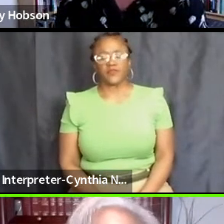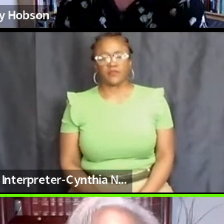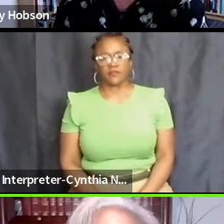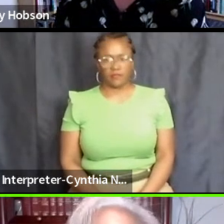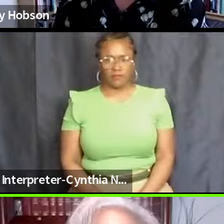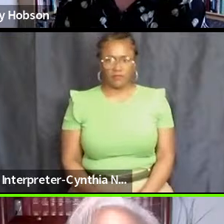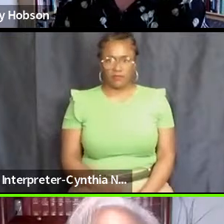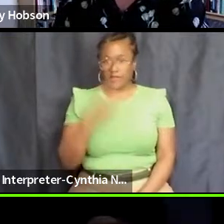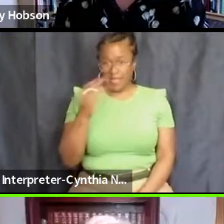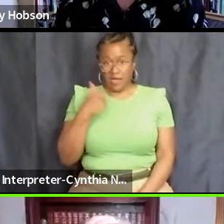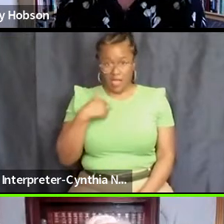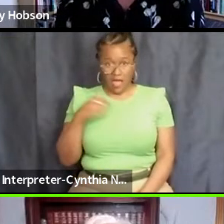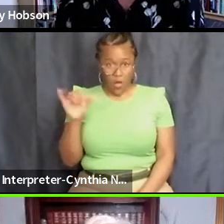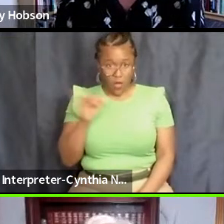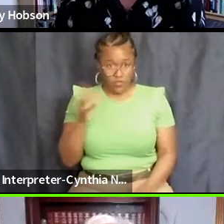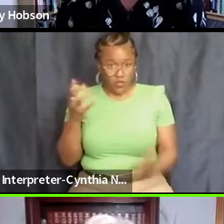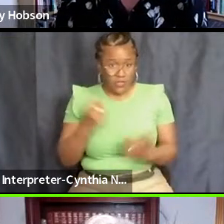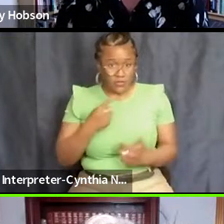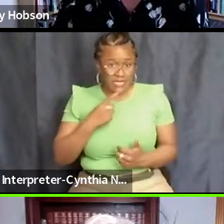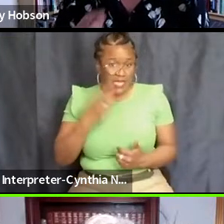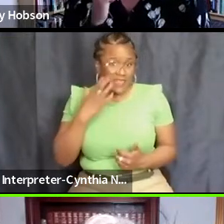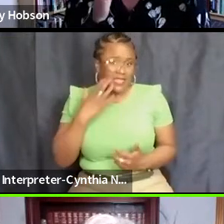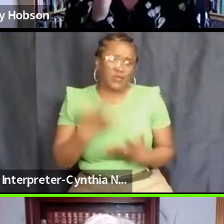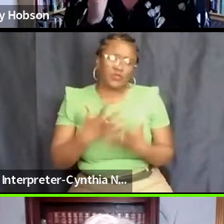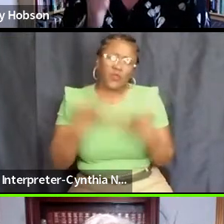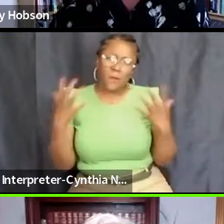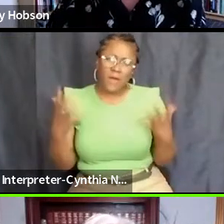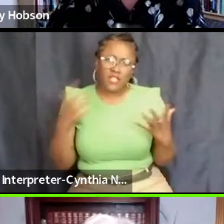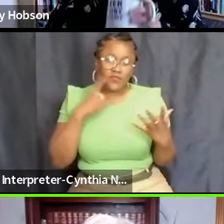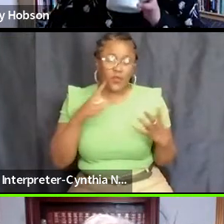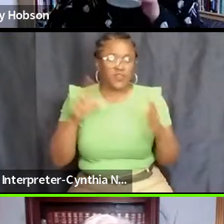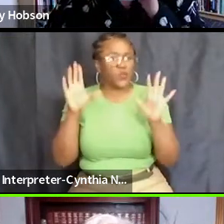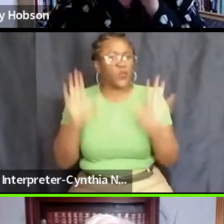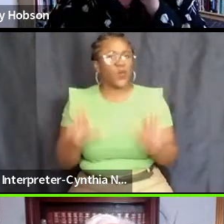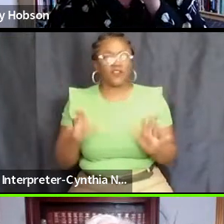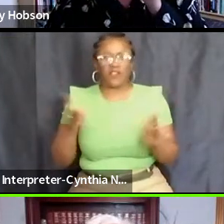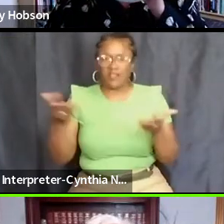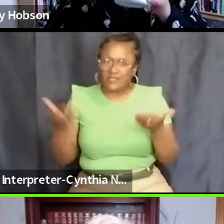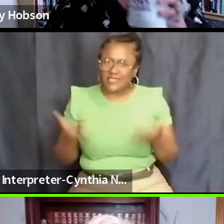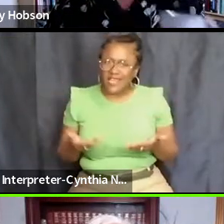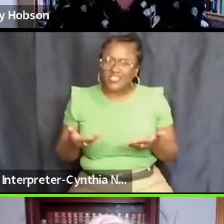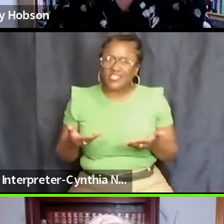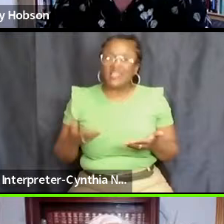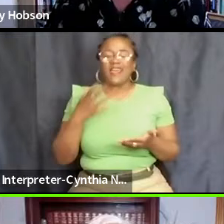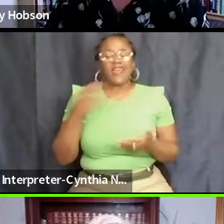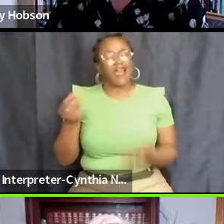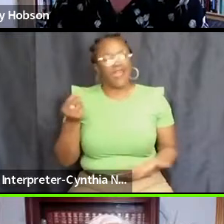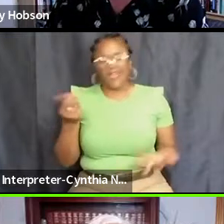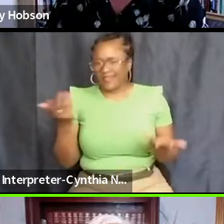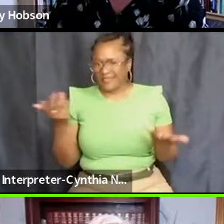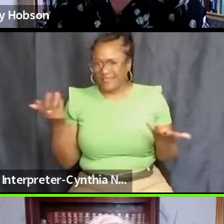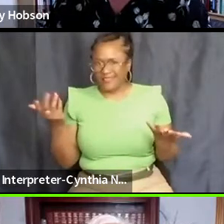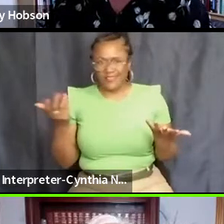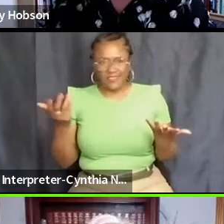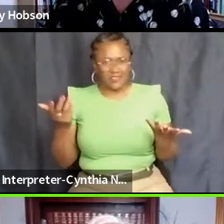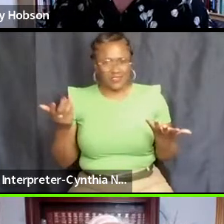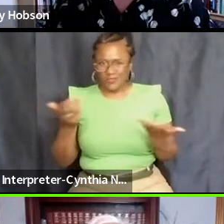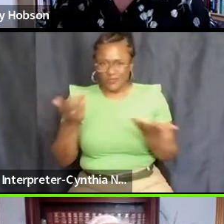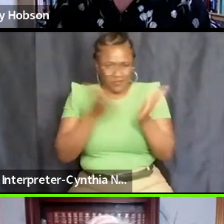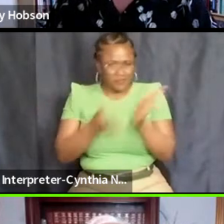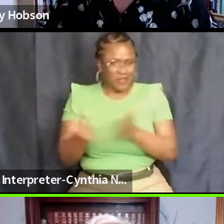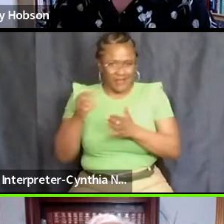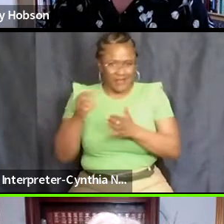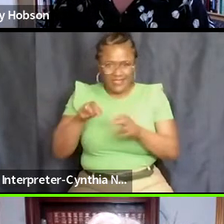And I also want to just say thank you so much for this wonderful invitation and for putting together this